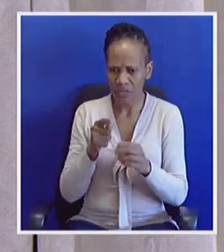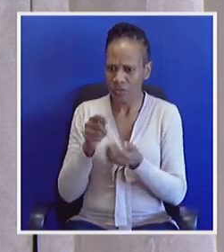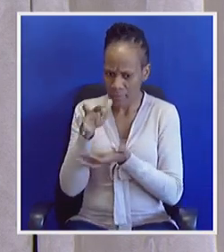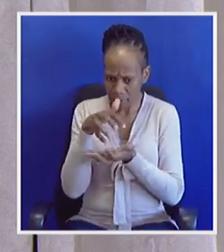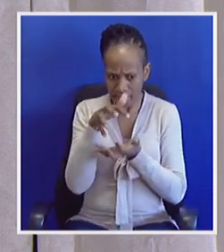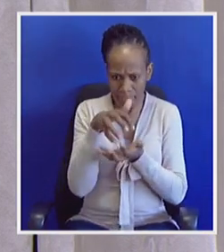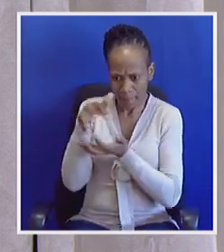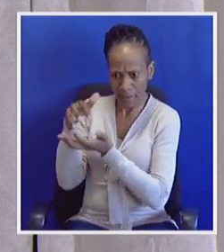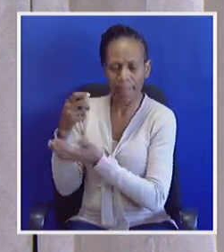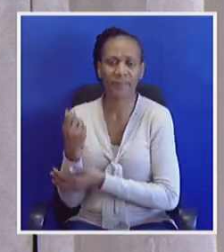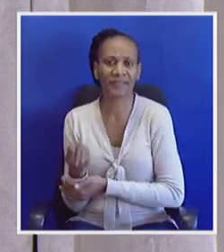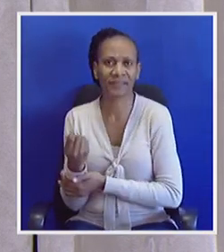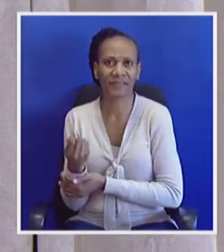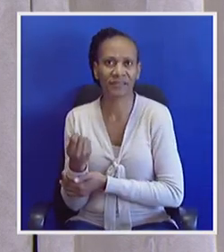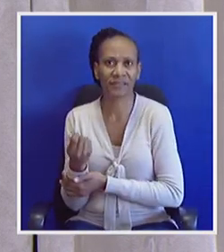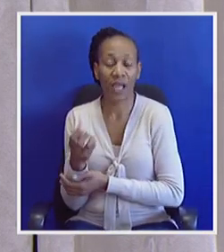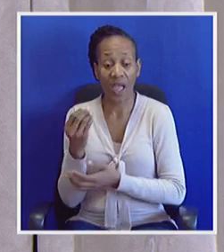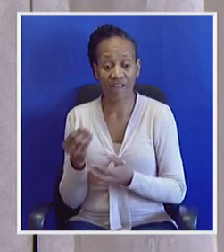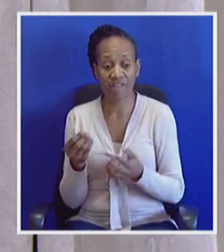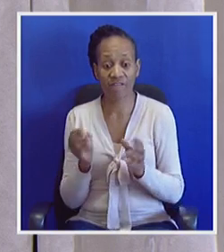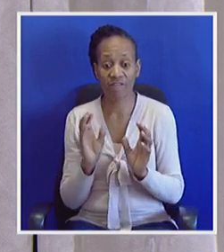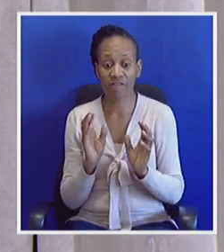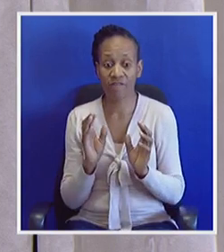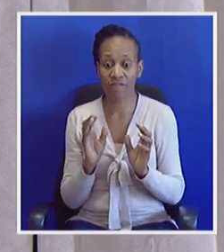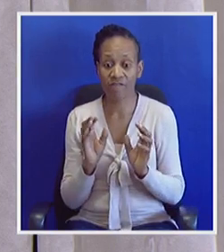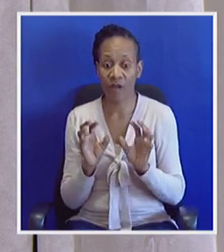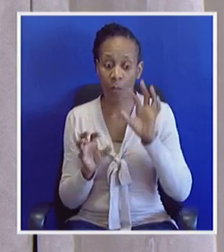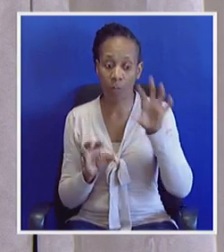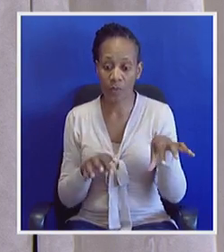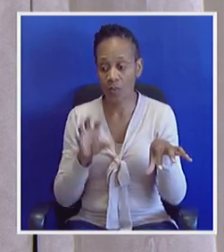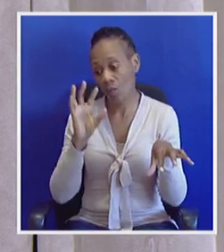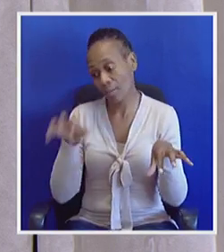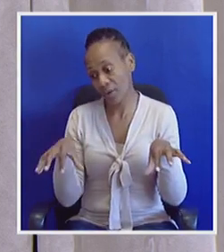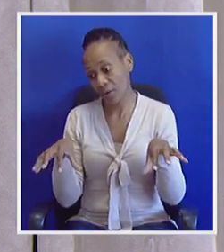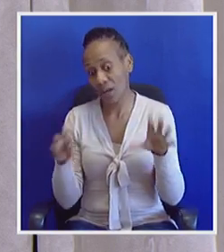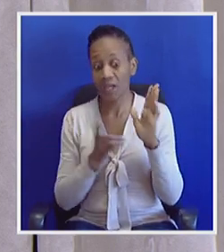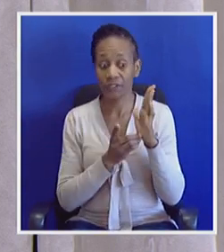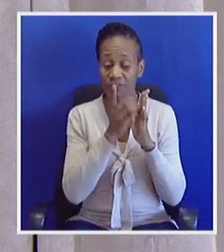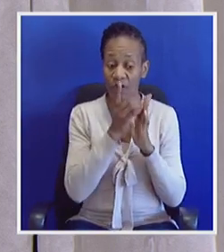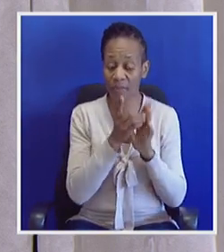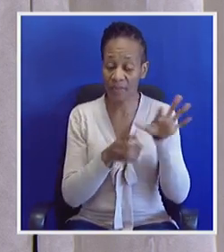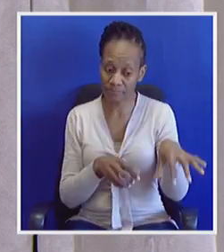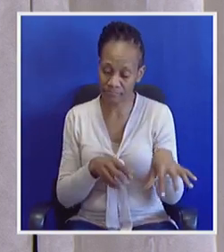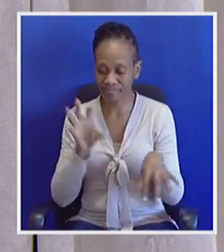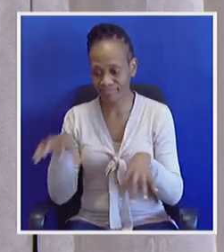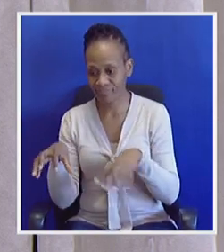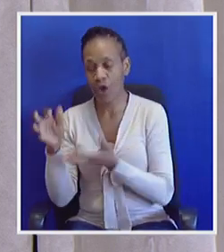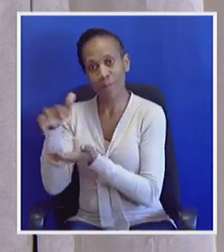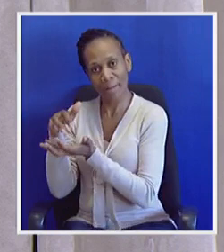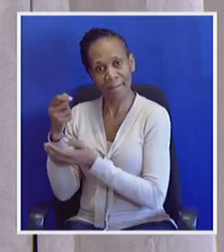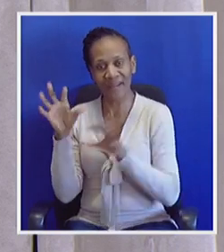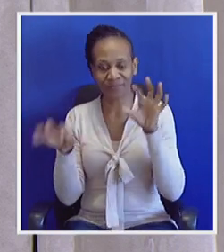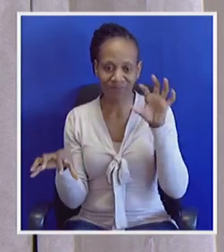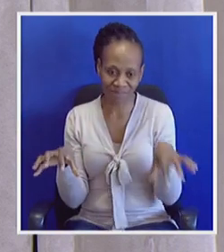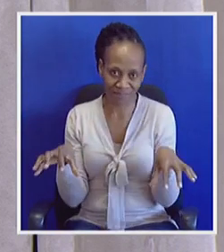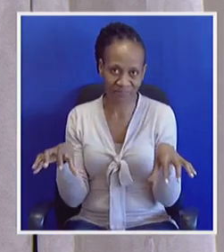of these two mandate requirements, developmental as well as profitability. And